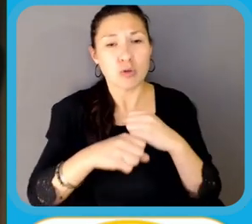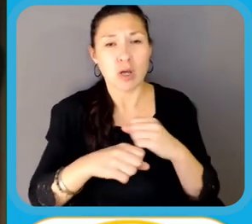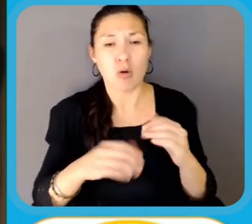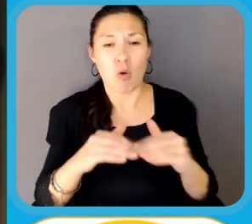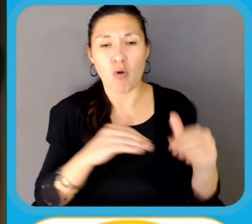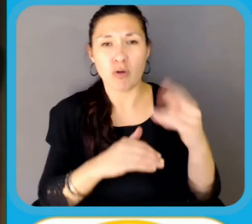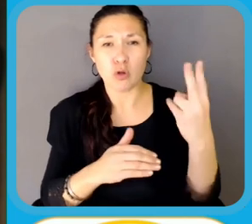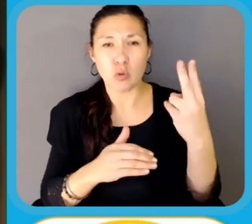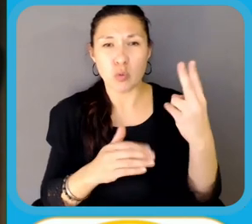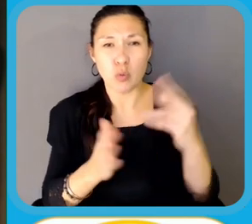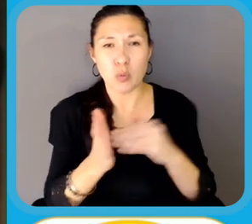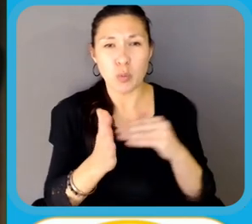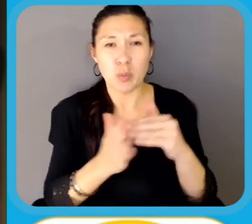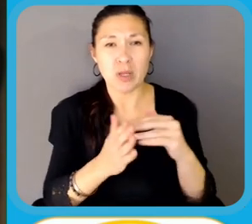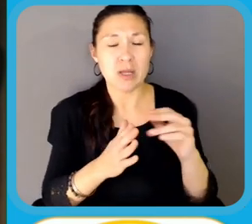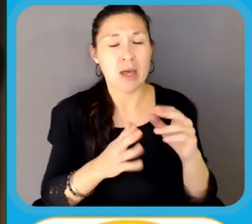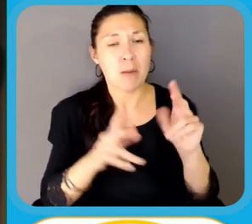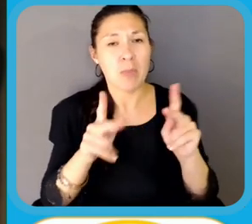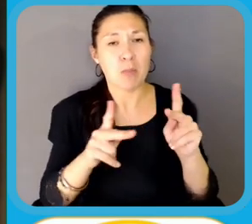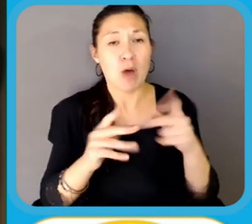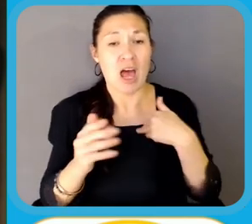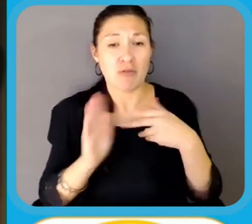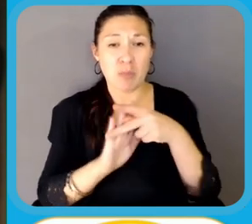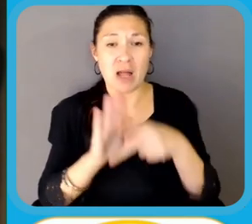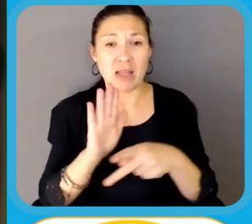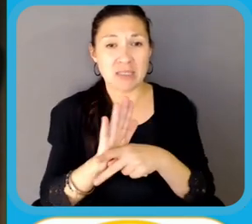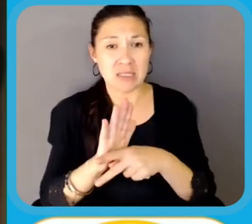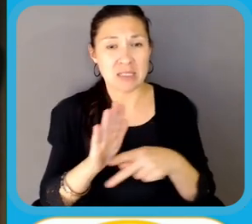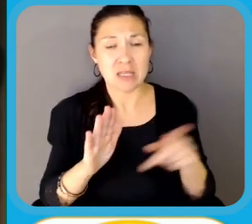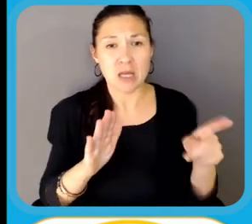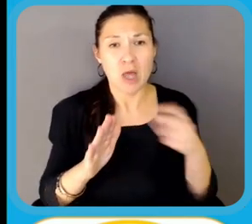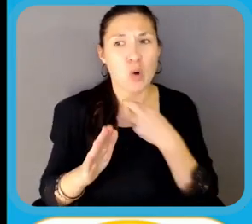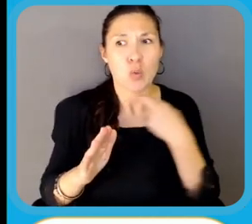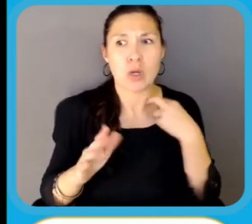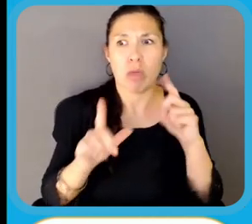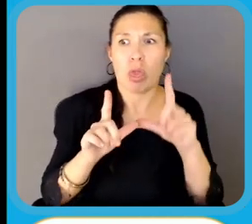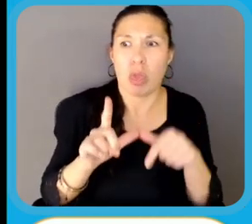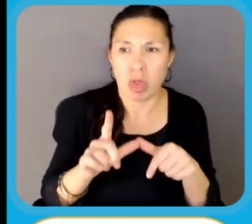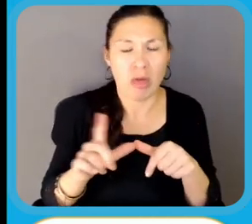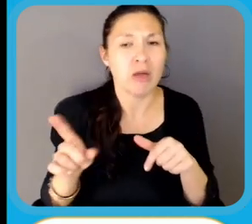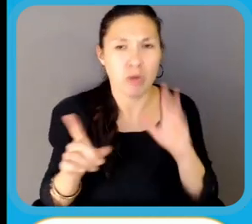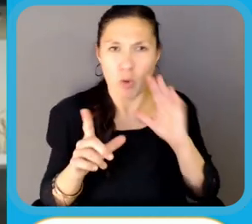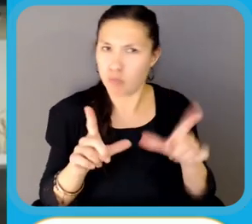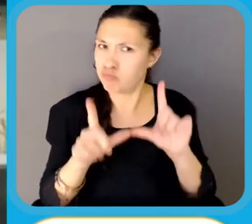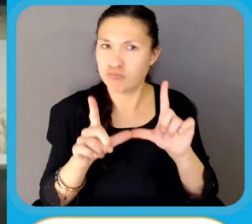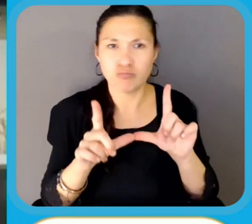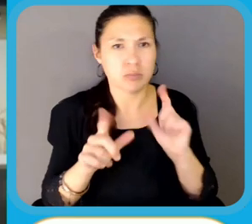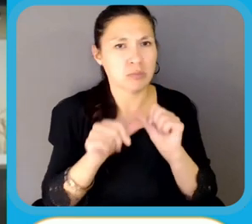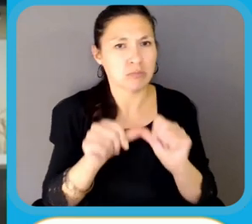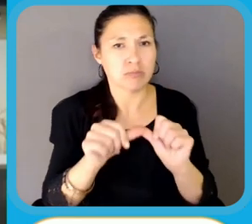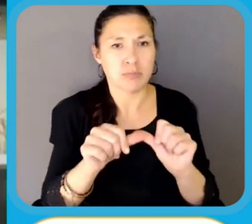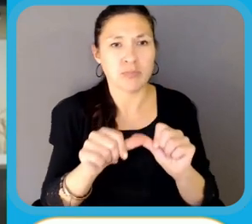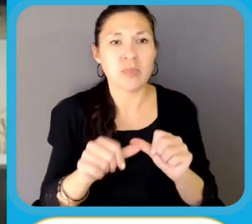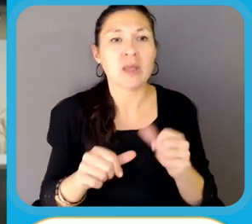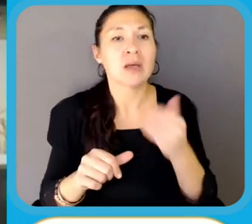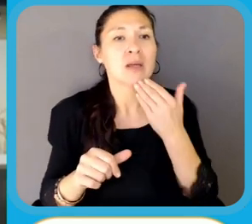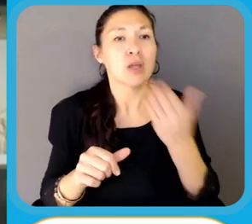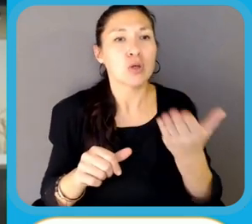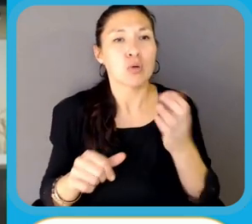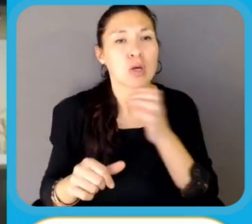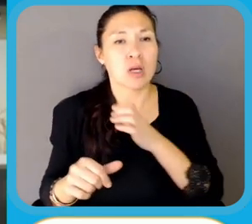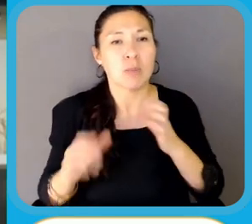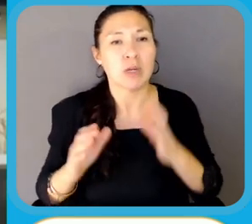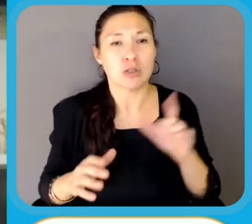from non-renewal. And most importantly, he's on our side. Commissioner Lara, thank you for your